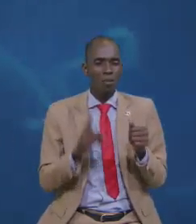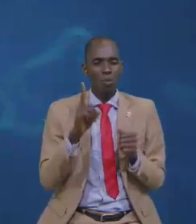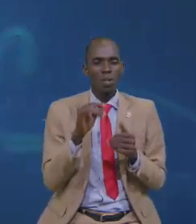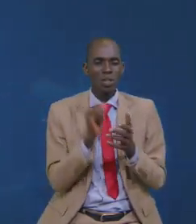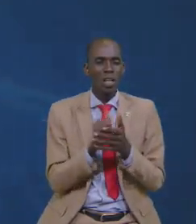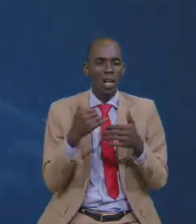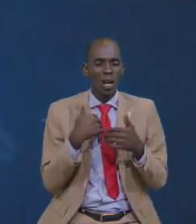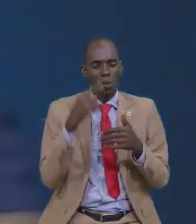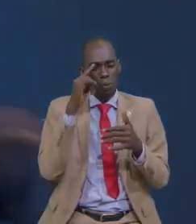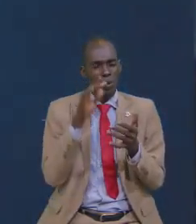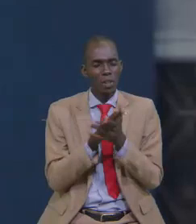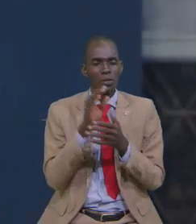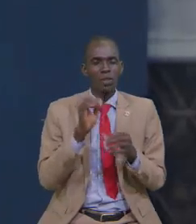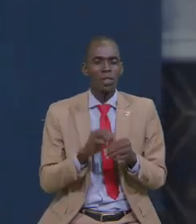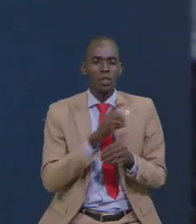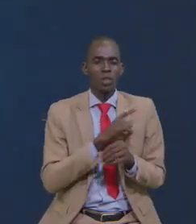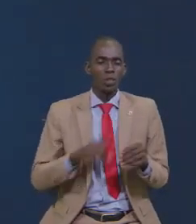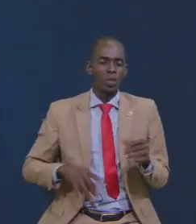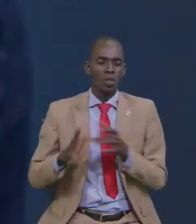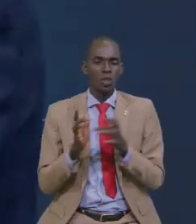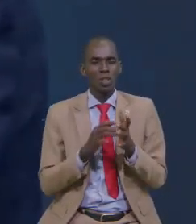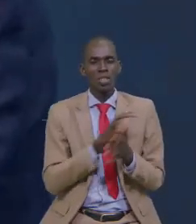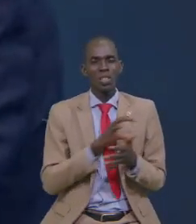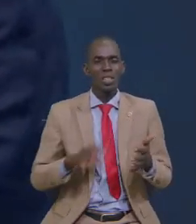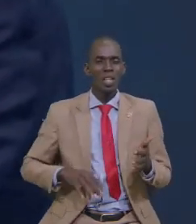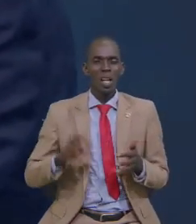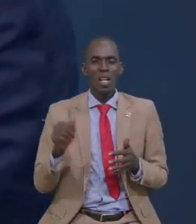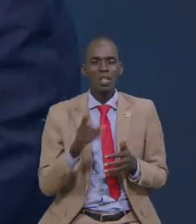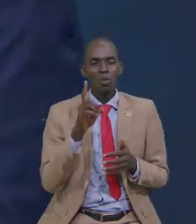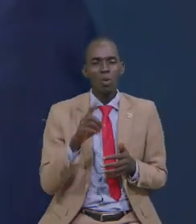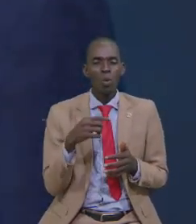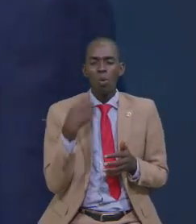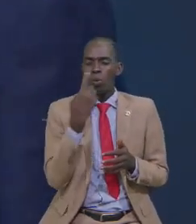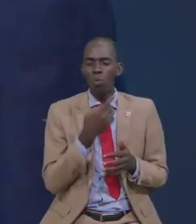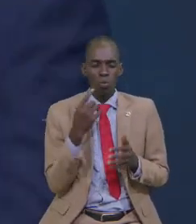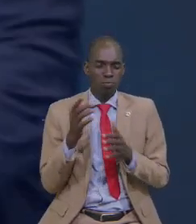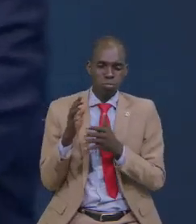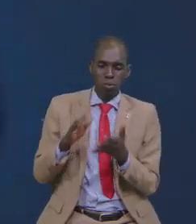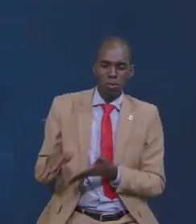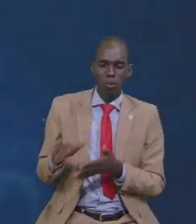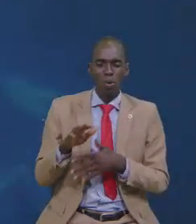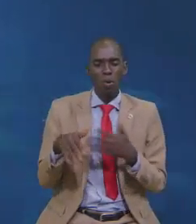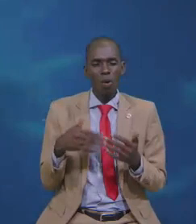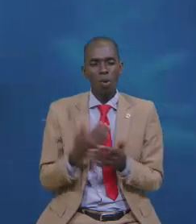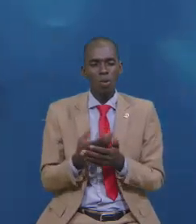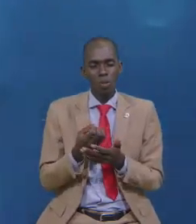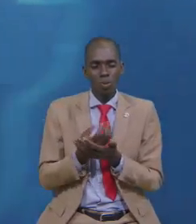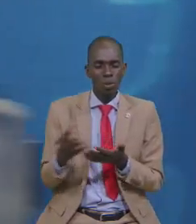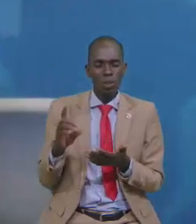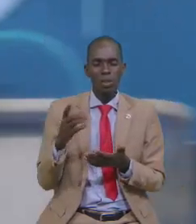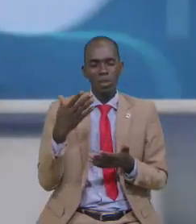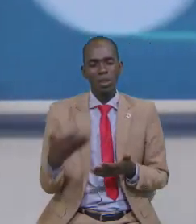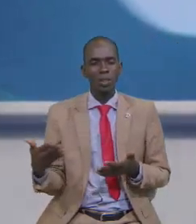Jesus Christ, everyone who lives all his weight on the Lord Jesus Christ, a man,